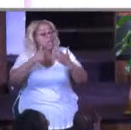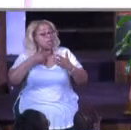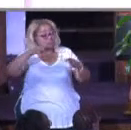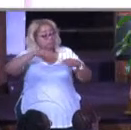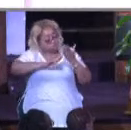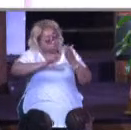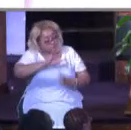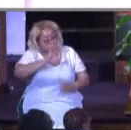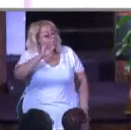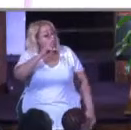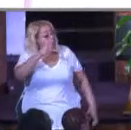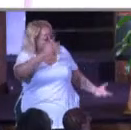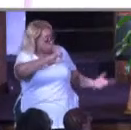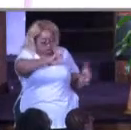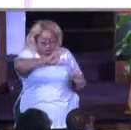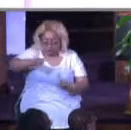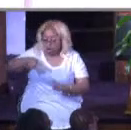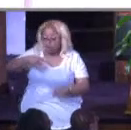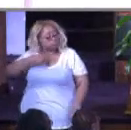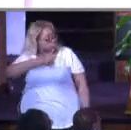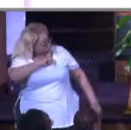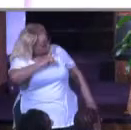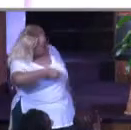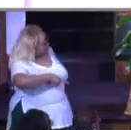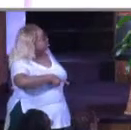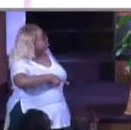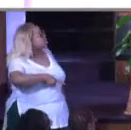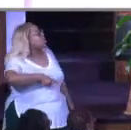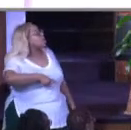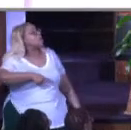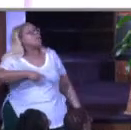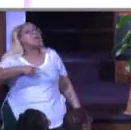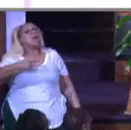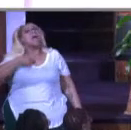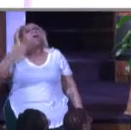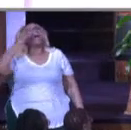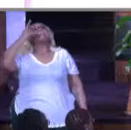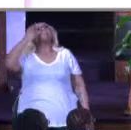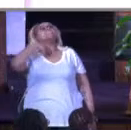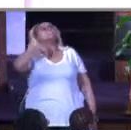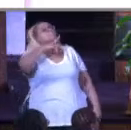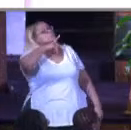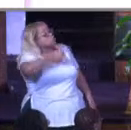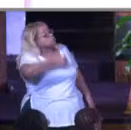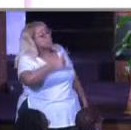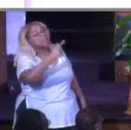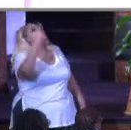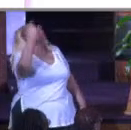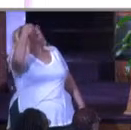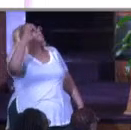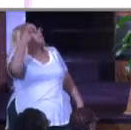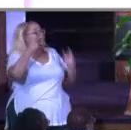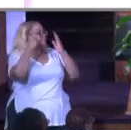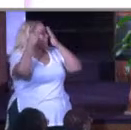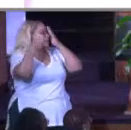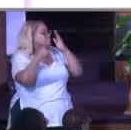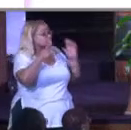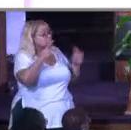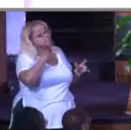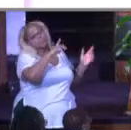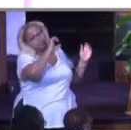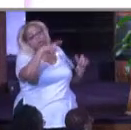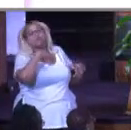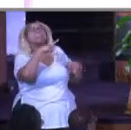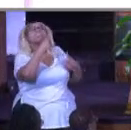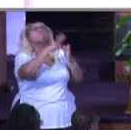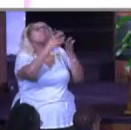we received the Holy Ghost. Would you like to go there? I said, sure. But see, I think because I just said sure like that, they didn't think I was serious. So they